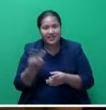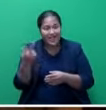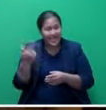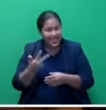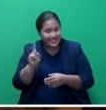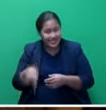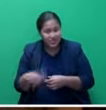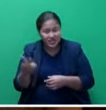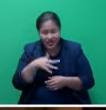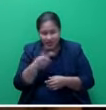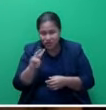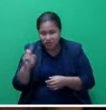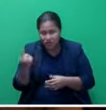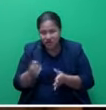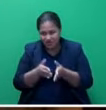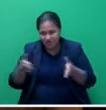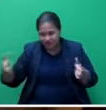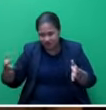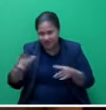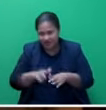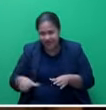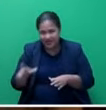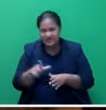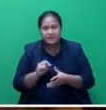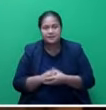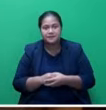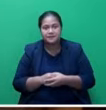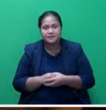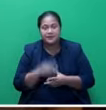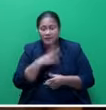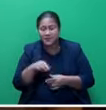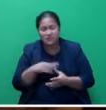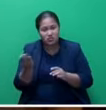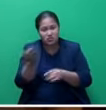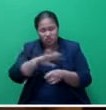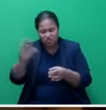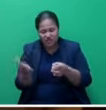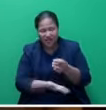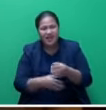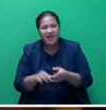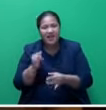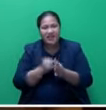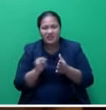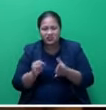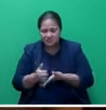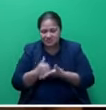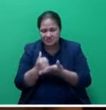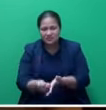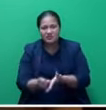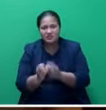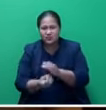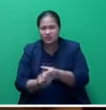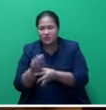18,821 hectares. The Ministry of Sugar Industry has also assisted growers with